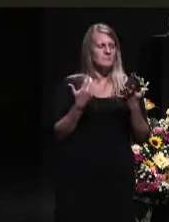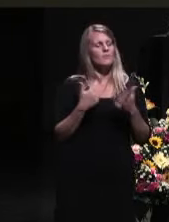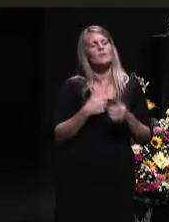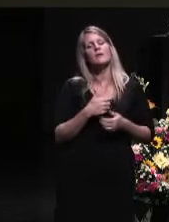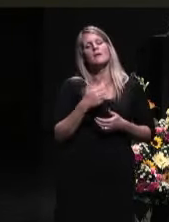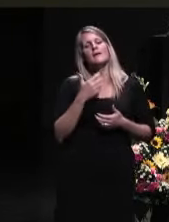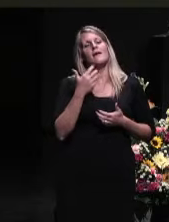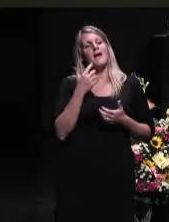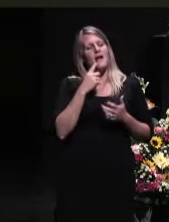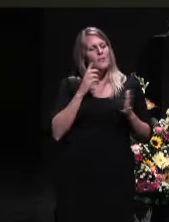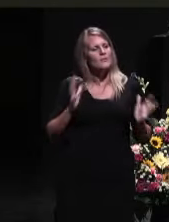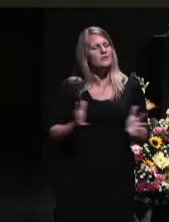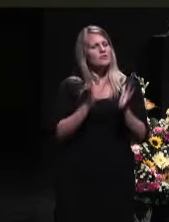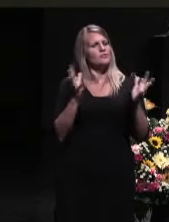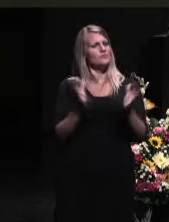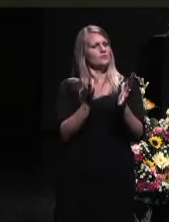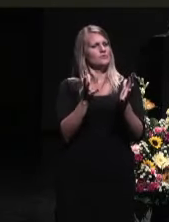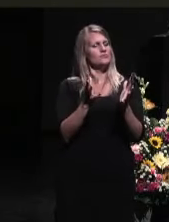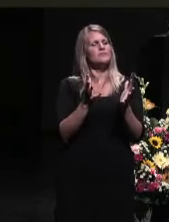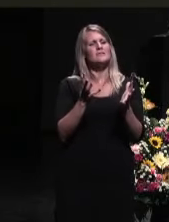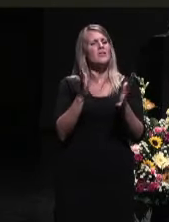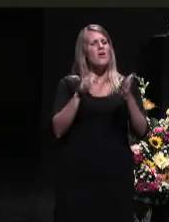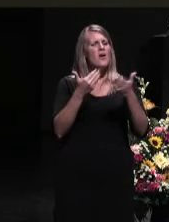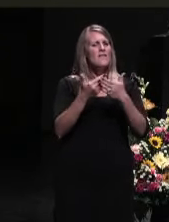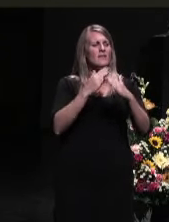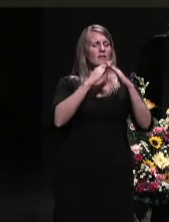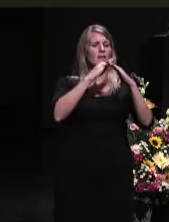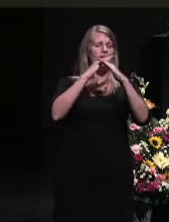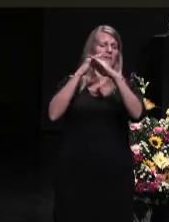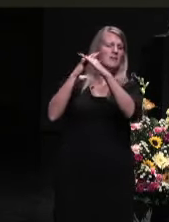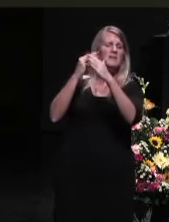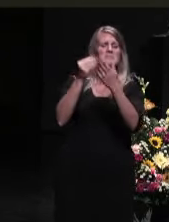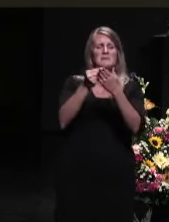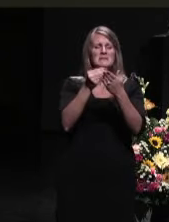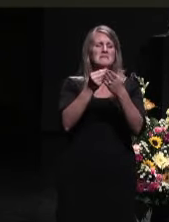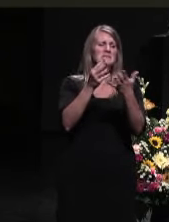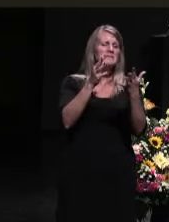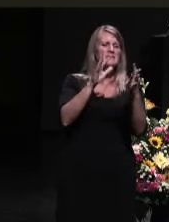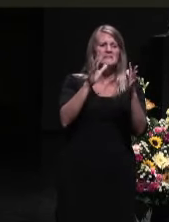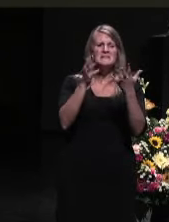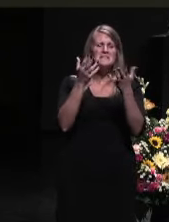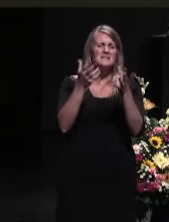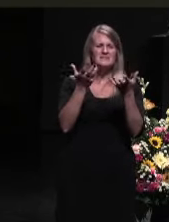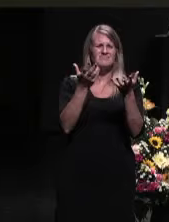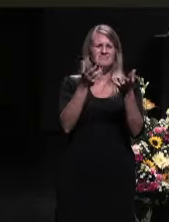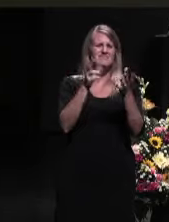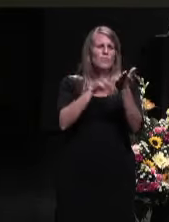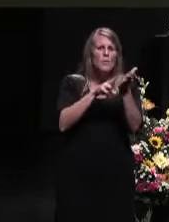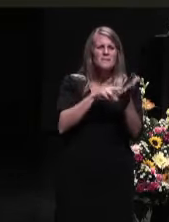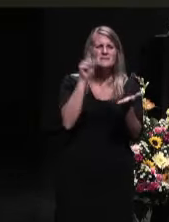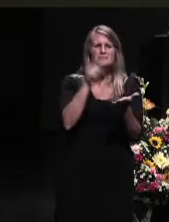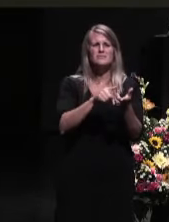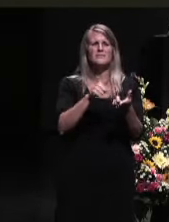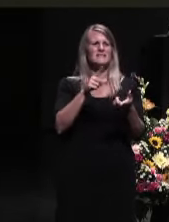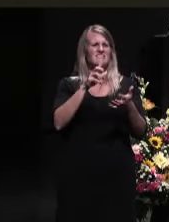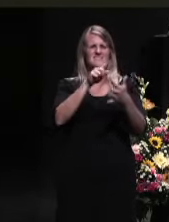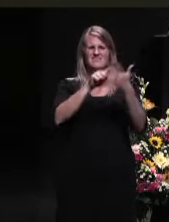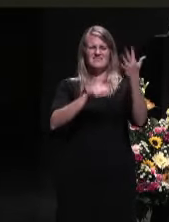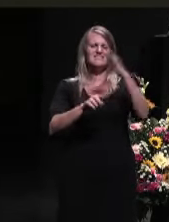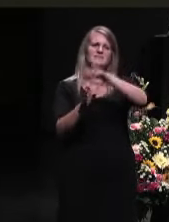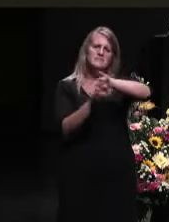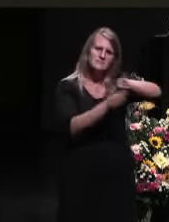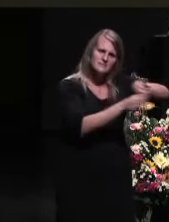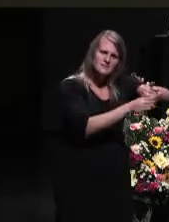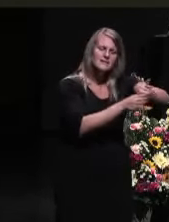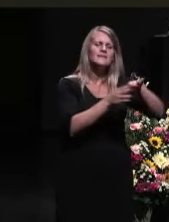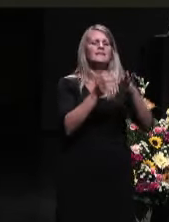me removing all the barriers that our students have, helping support them as we have done so well, and finding ways to